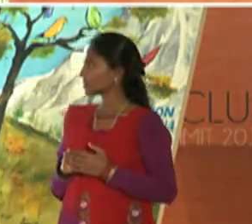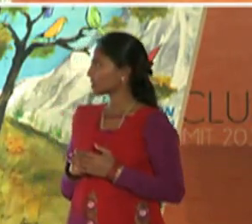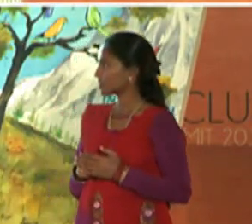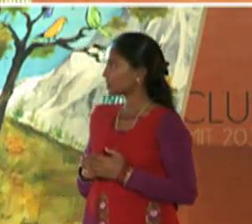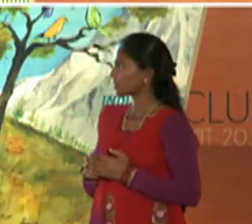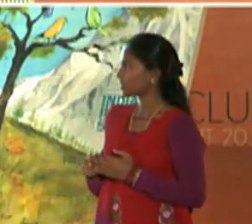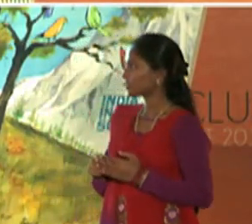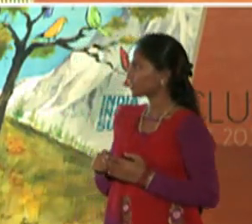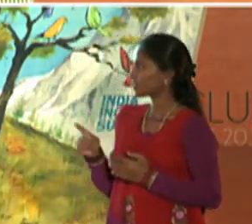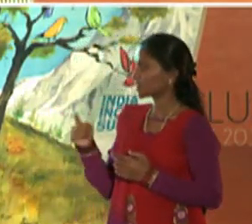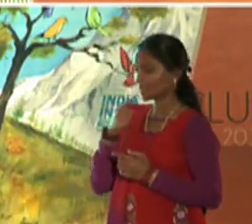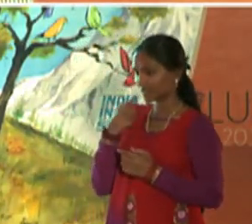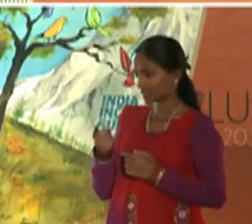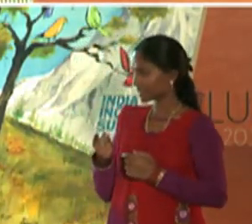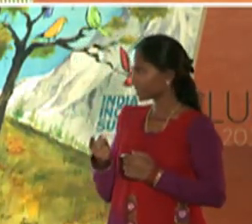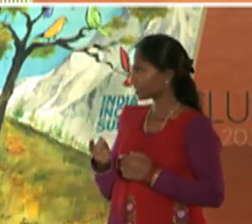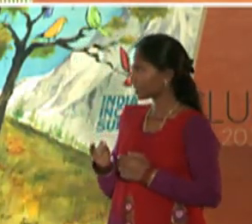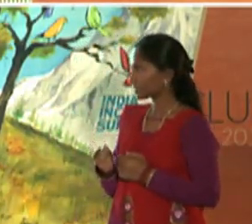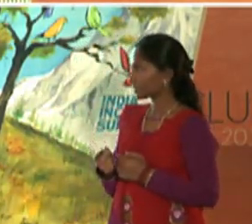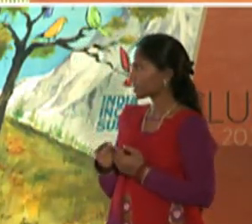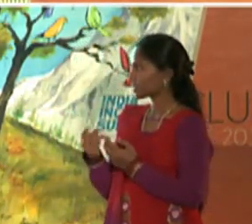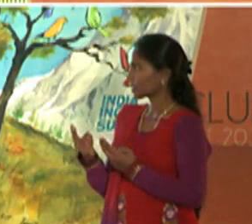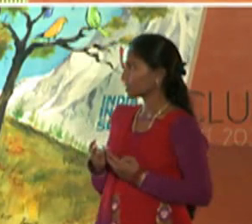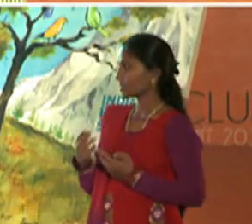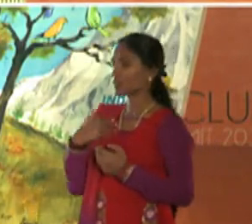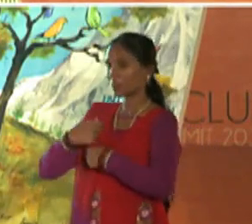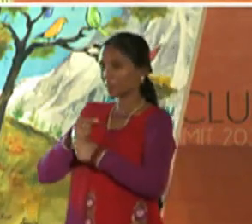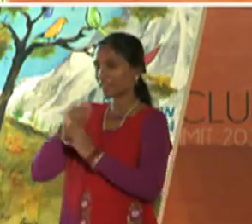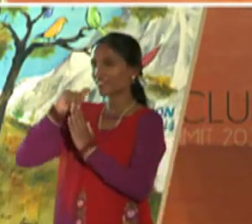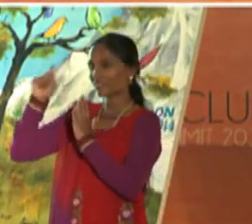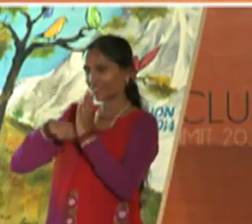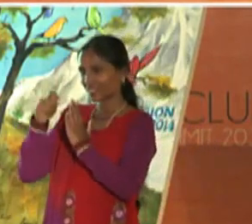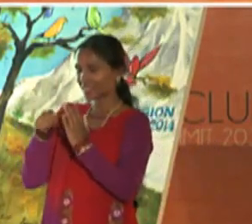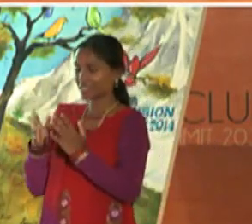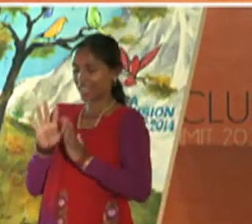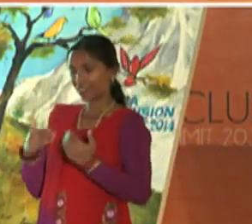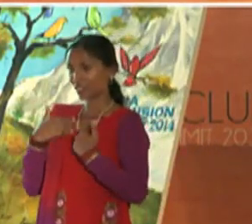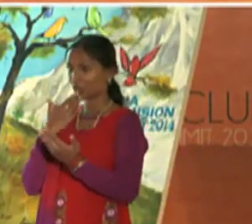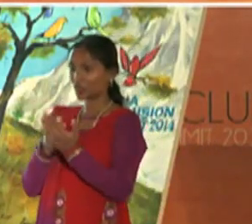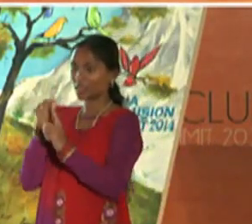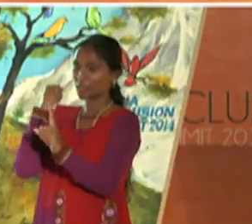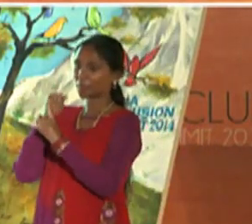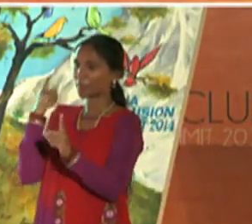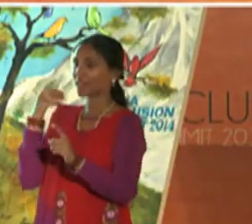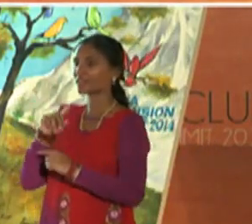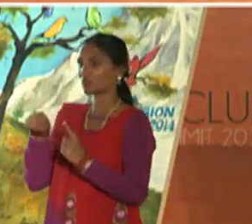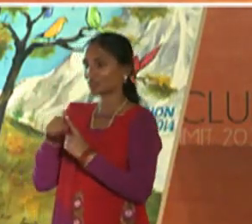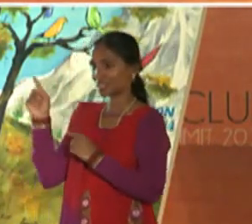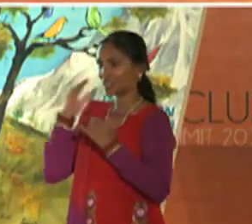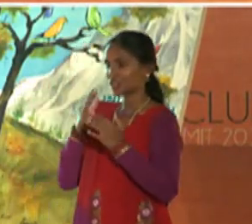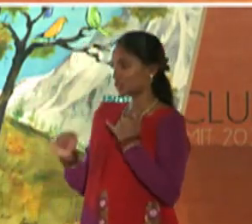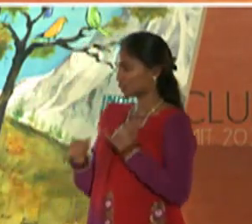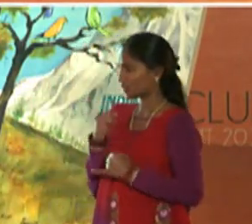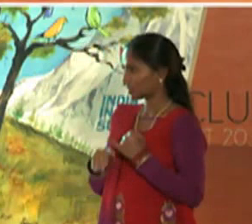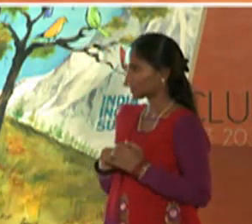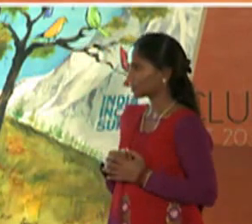Vidya got this idea saying, why don't we make a film, because this will have an impact in other places in India and other places in the world